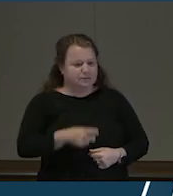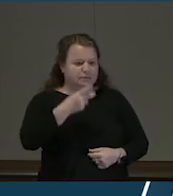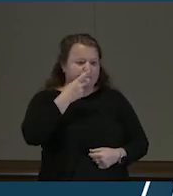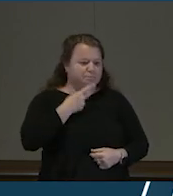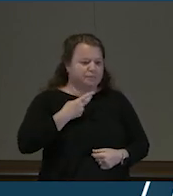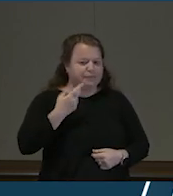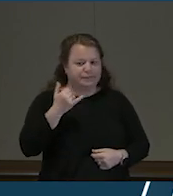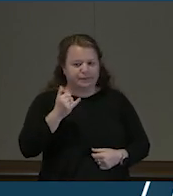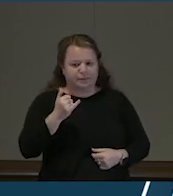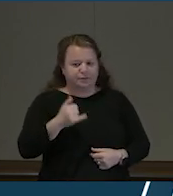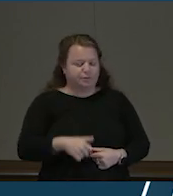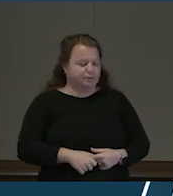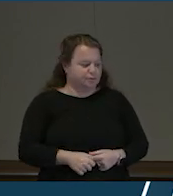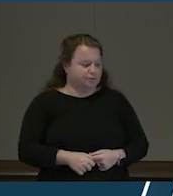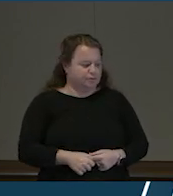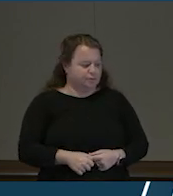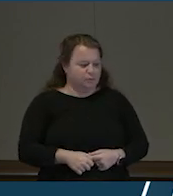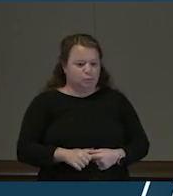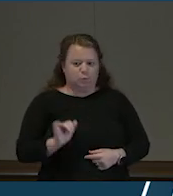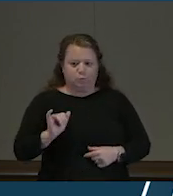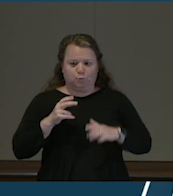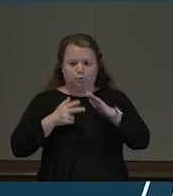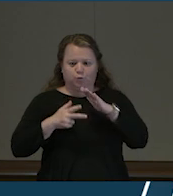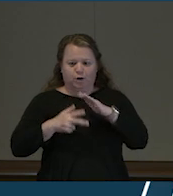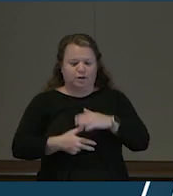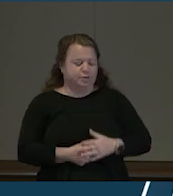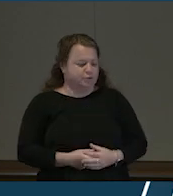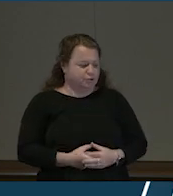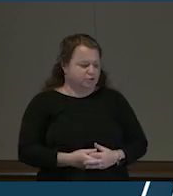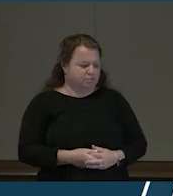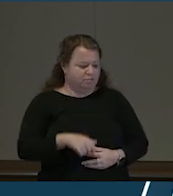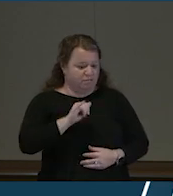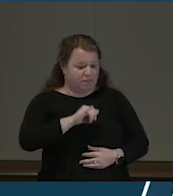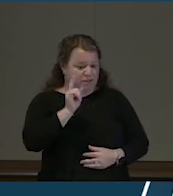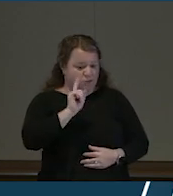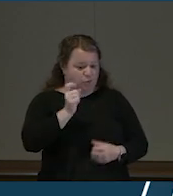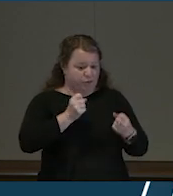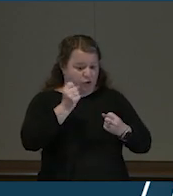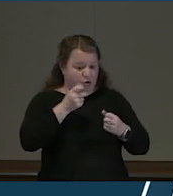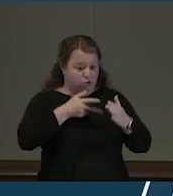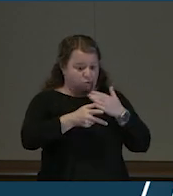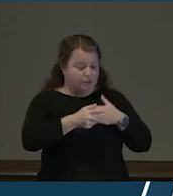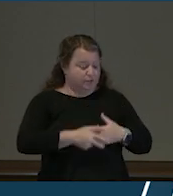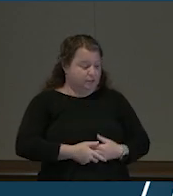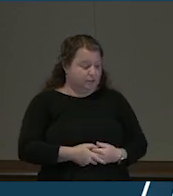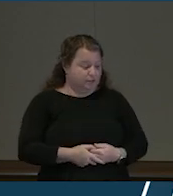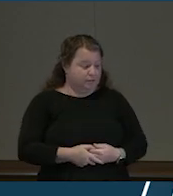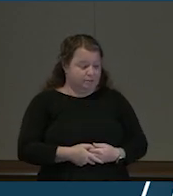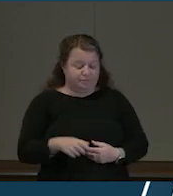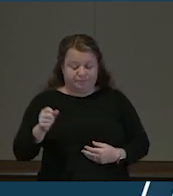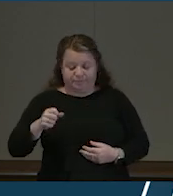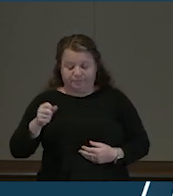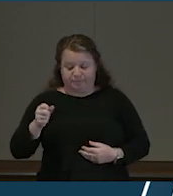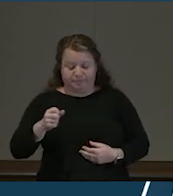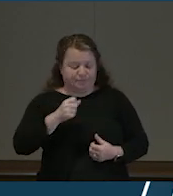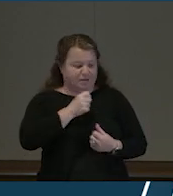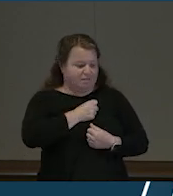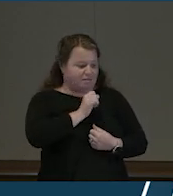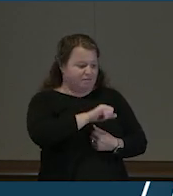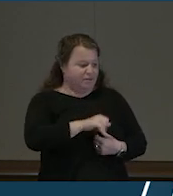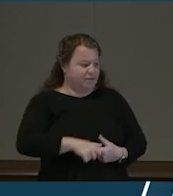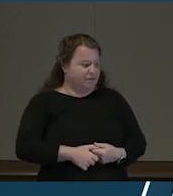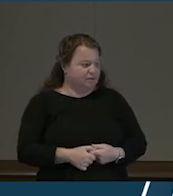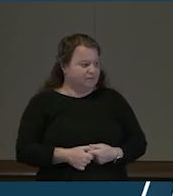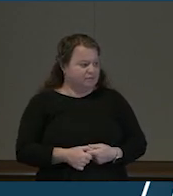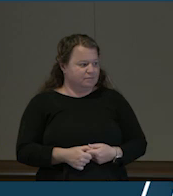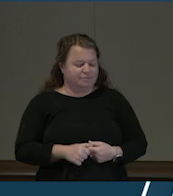and yellow. Oh, the garage. Is this where the car goes into the garage? Yeah. Love it. Not Like yet.